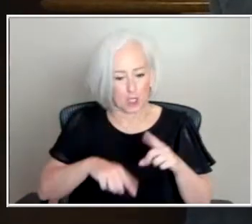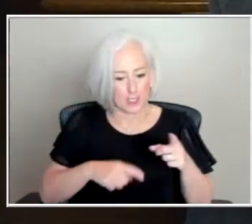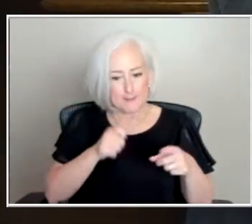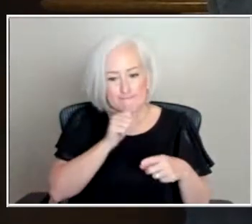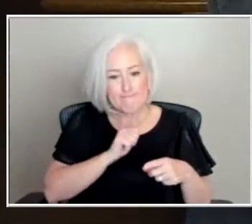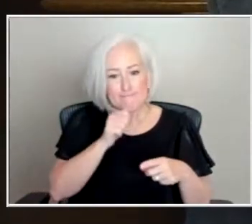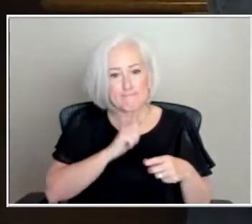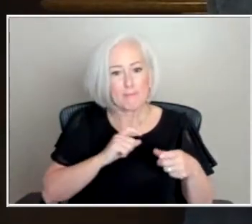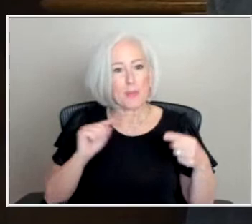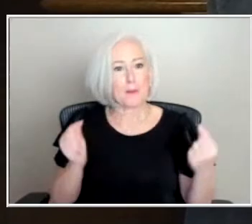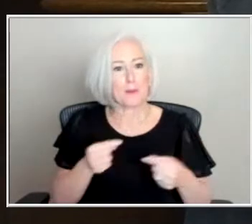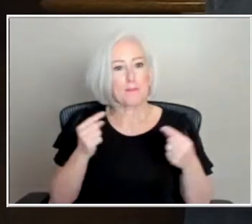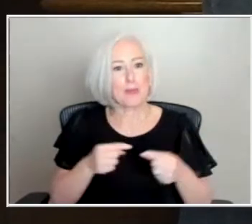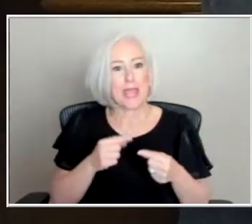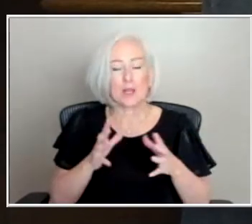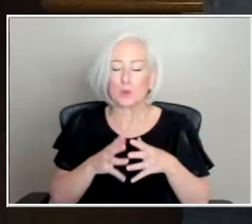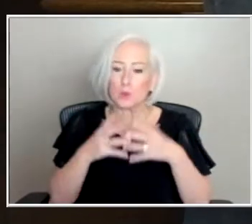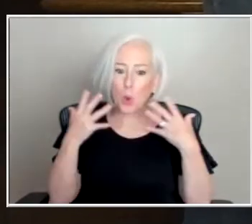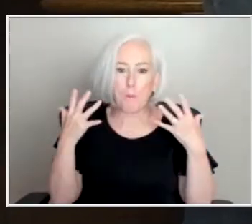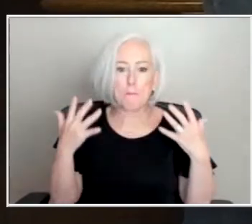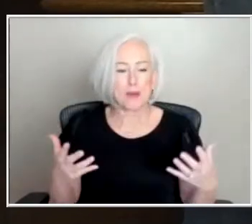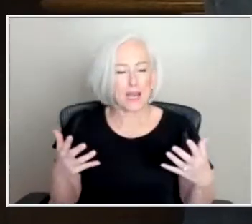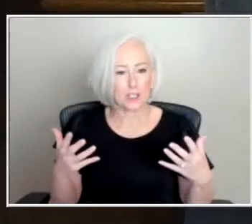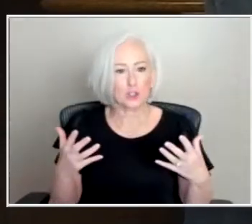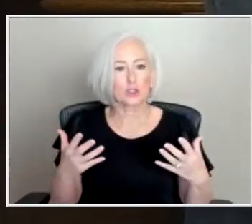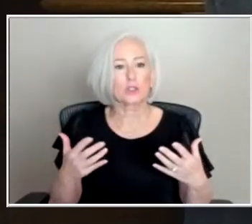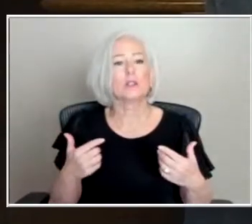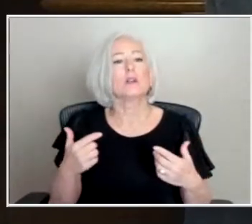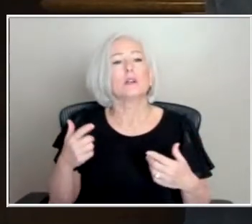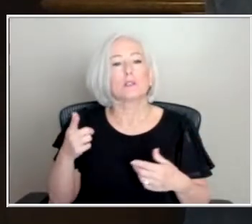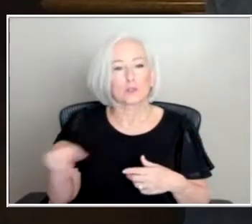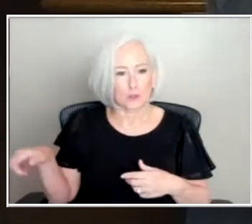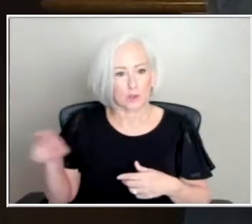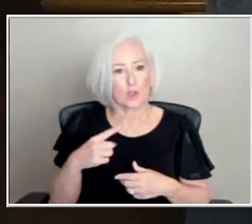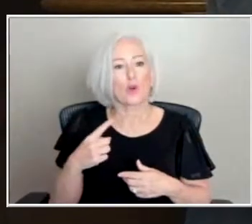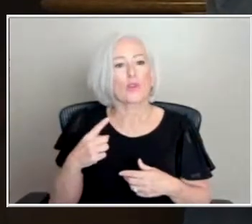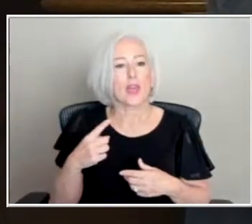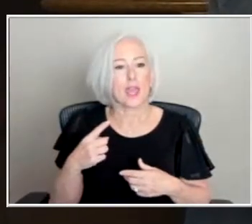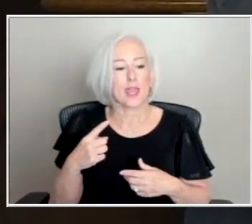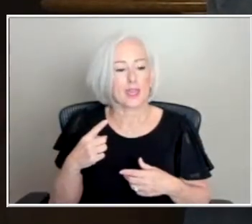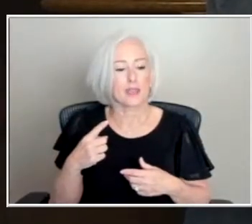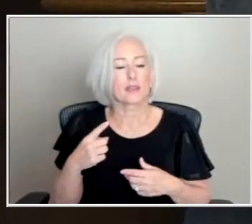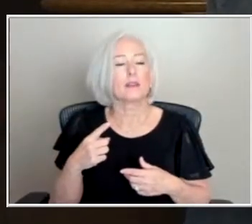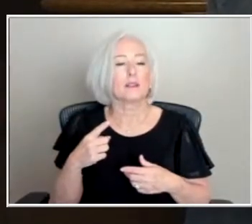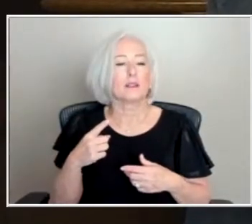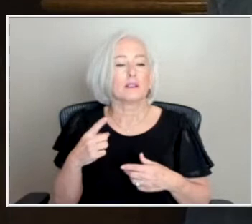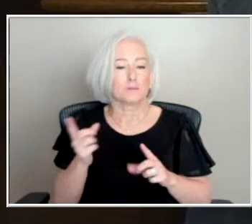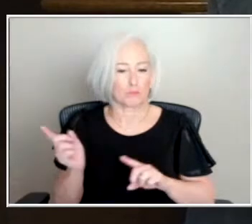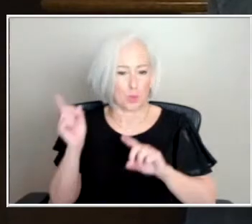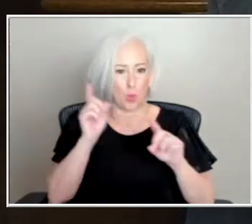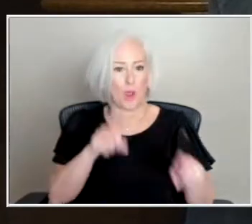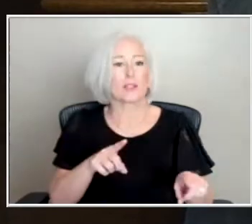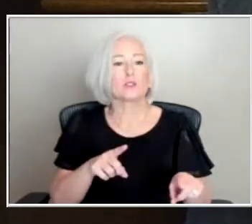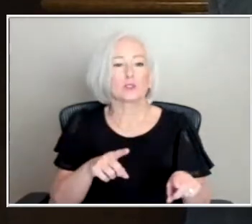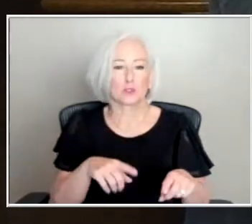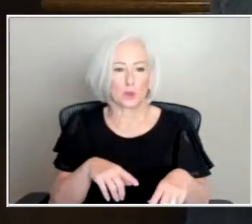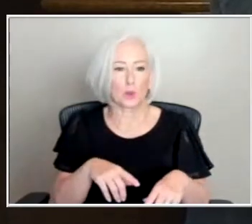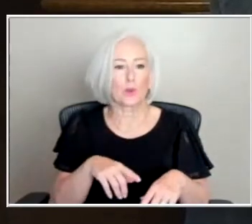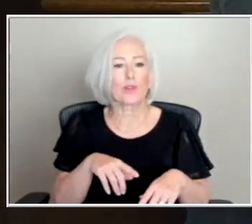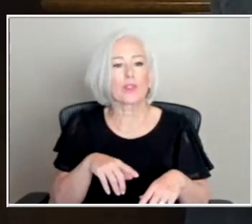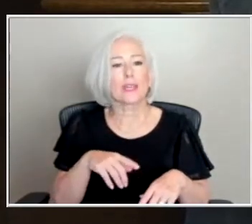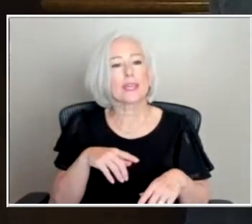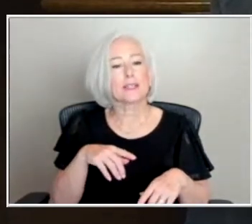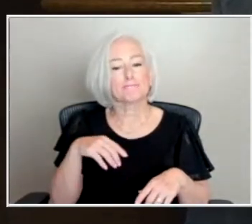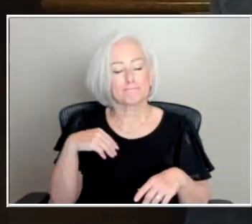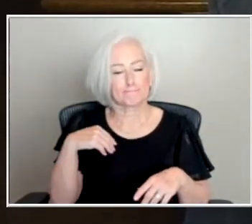the pain got to be so much. So they went ahead. I had my gestational diabetes test, and my hemoglobin